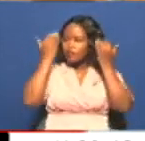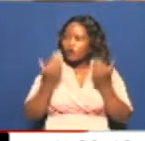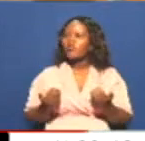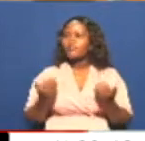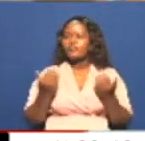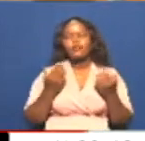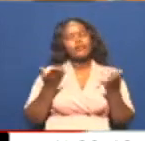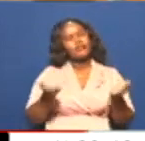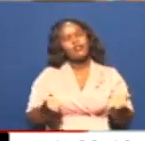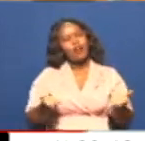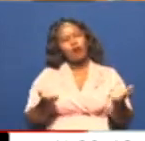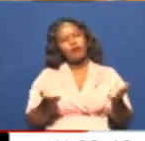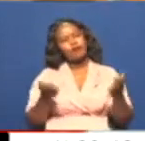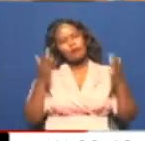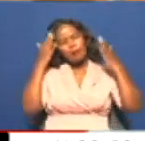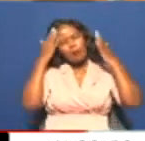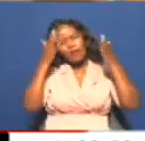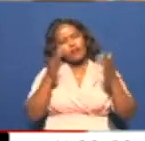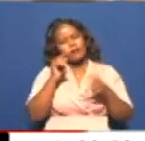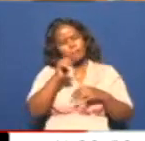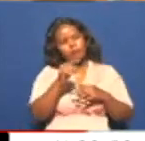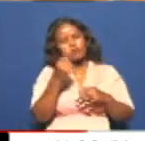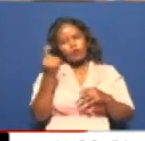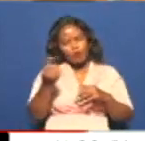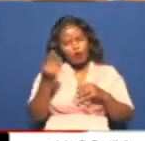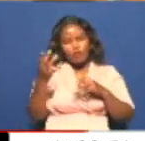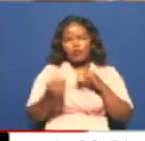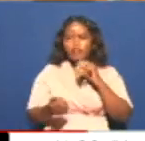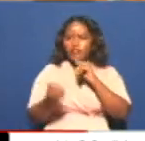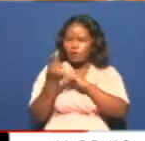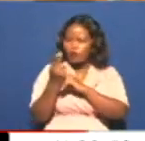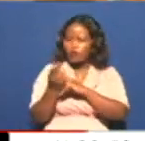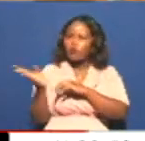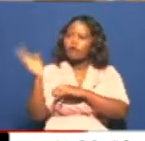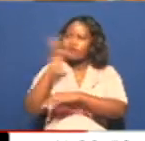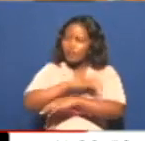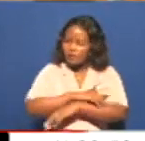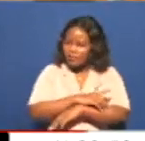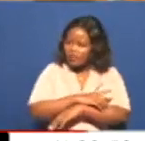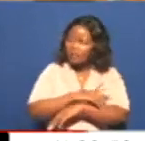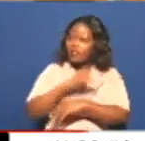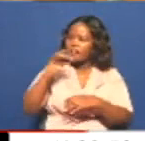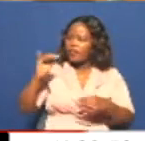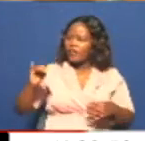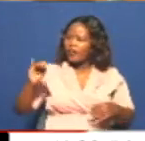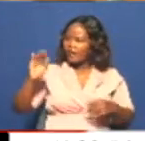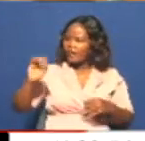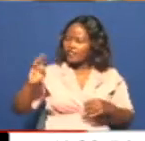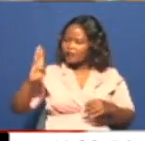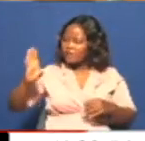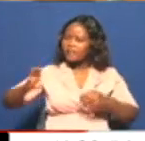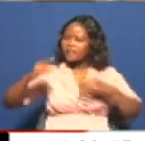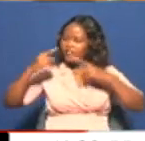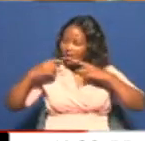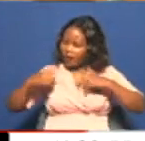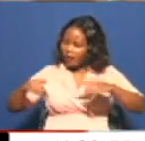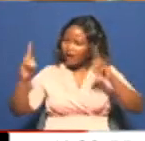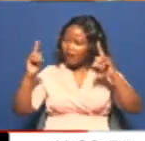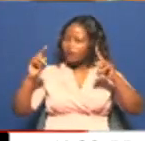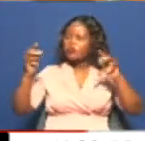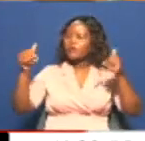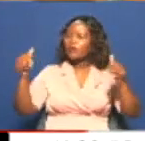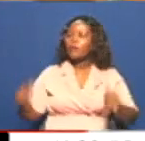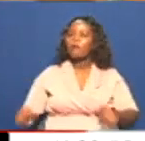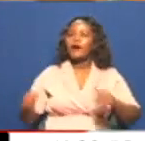at that, it's only 12 days, and the IEBC has not even announced that the campaigns